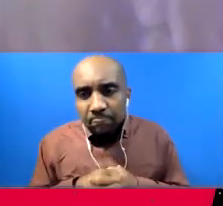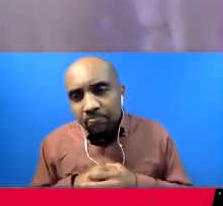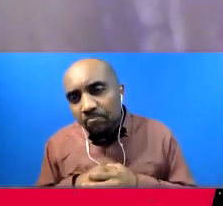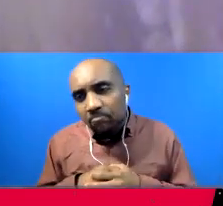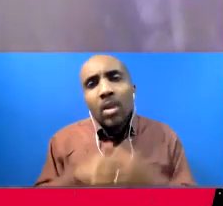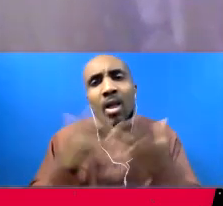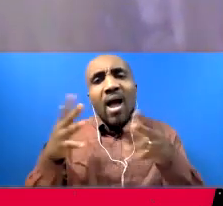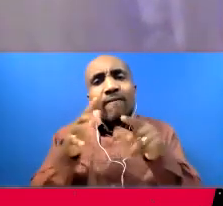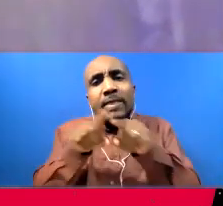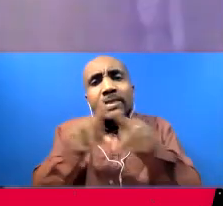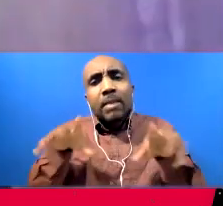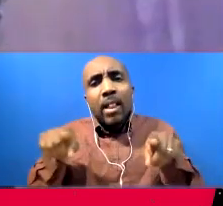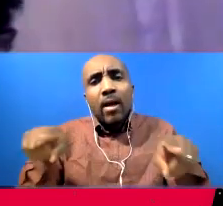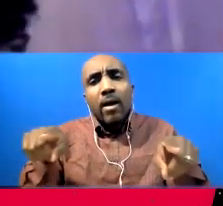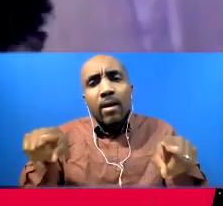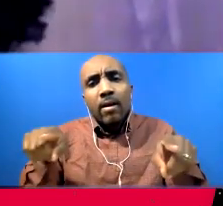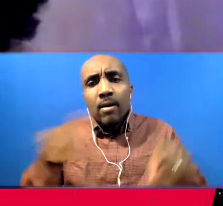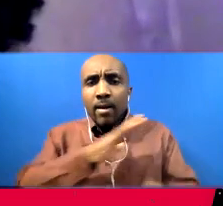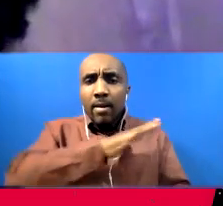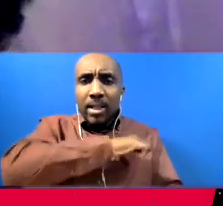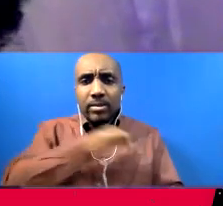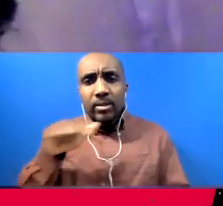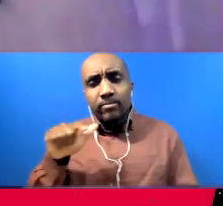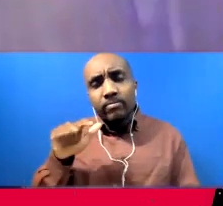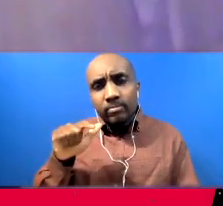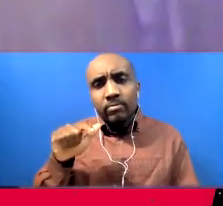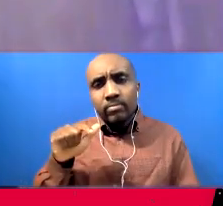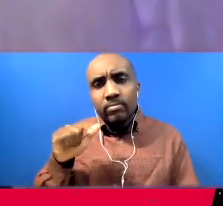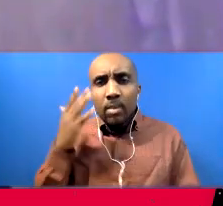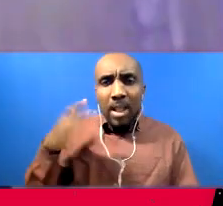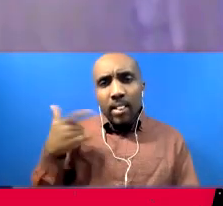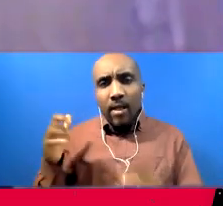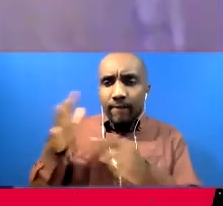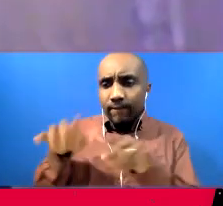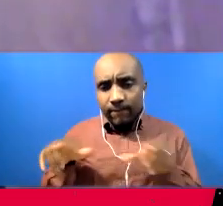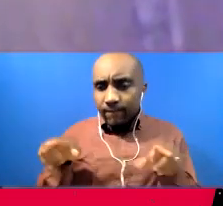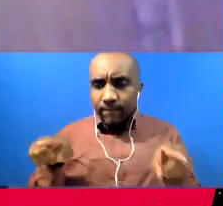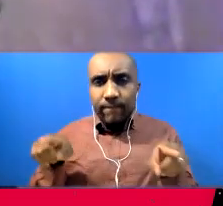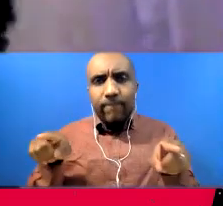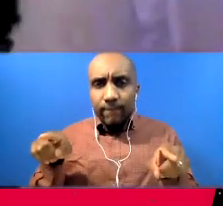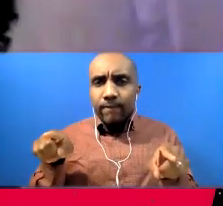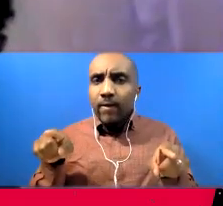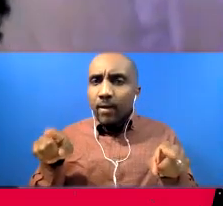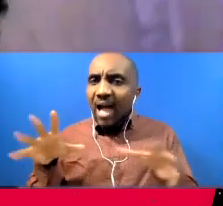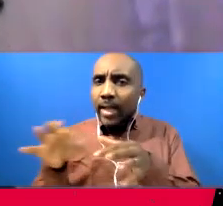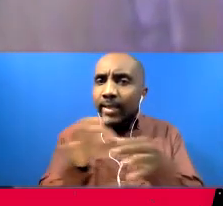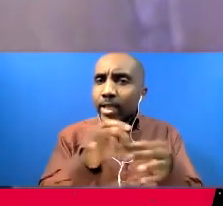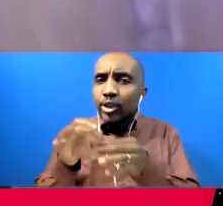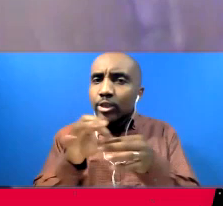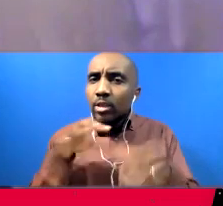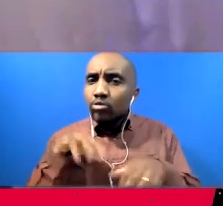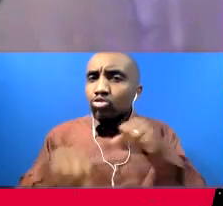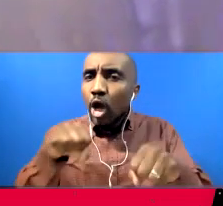There are not only many parallels in our oppression, but each one is a reason for us to connect our struggles. And this is what I want to talk about in terms